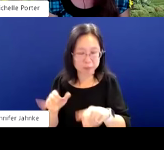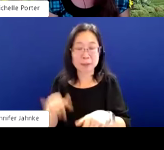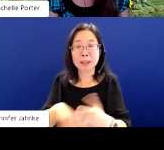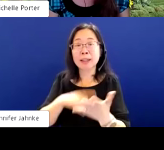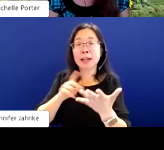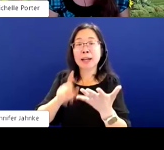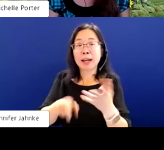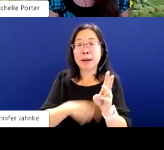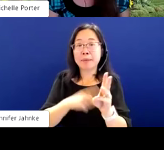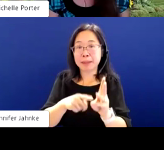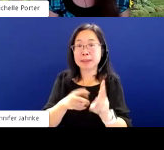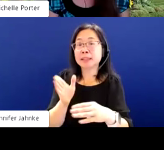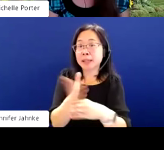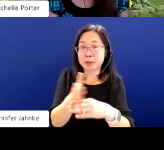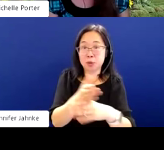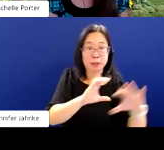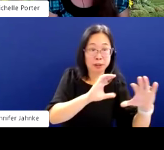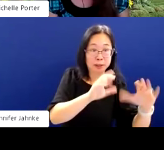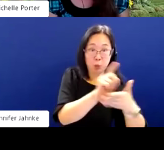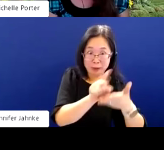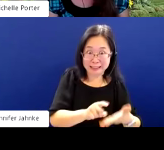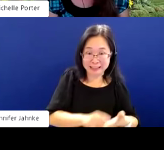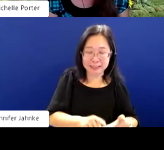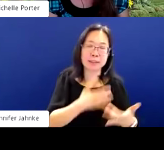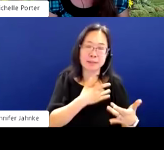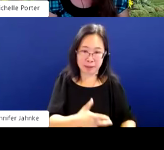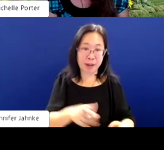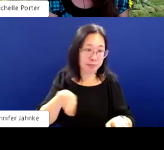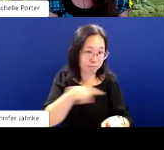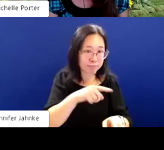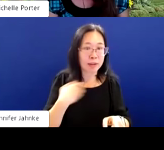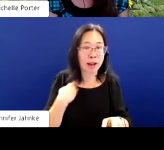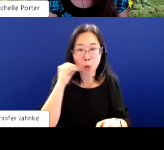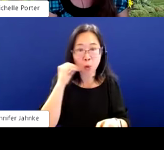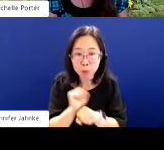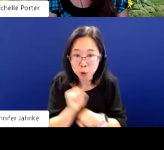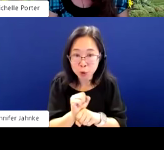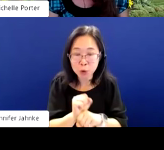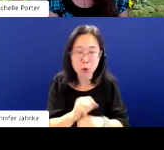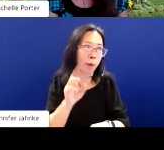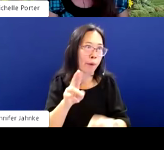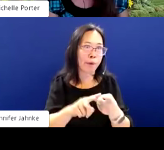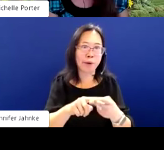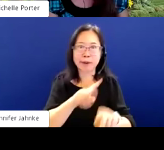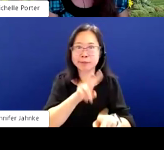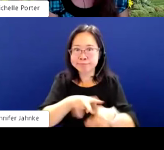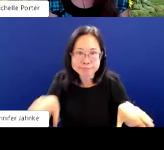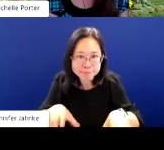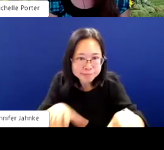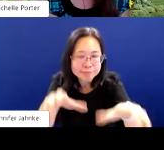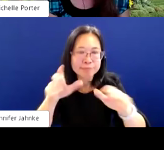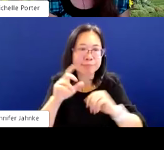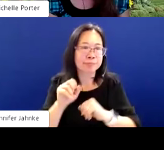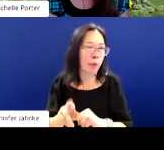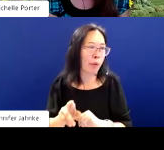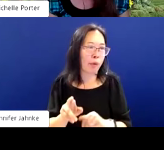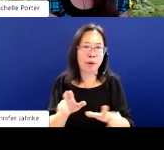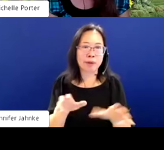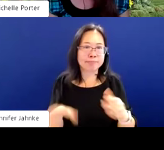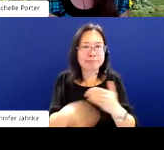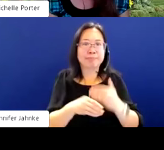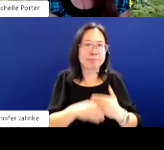sessions, individuals actually had homework or assigned activities and bonus activities that they